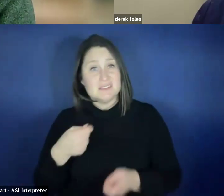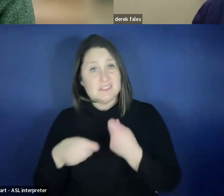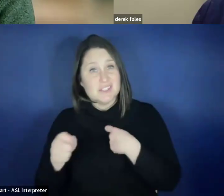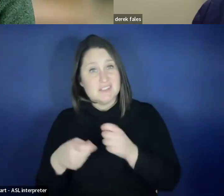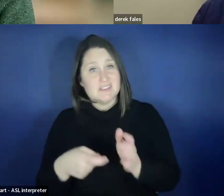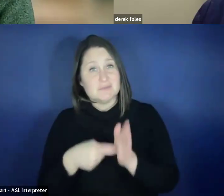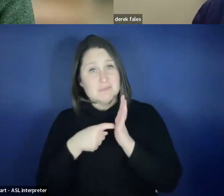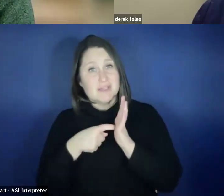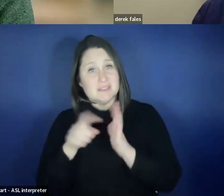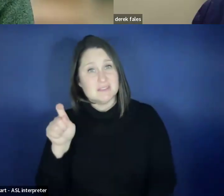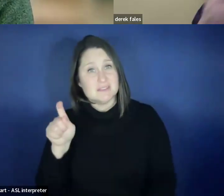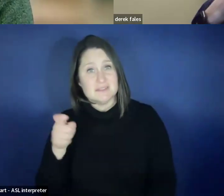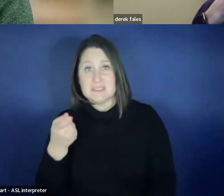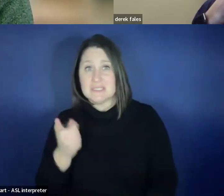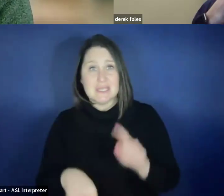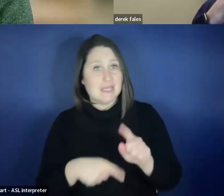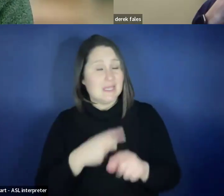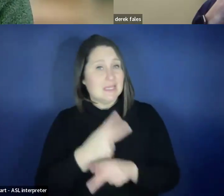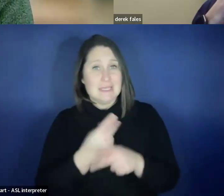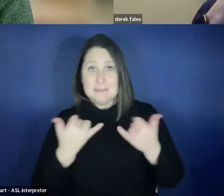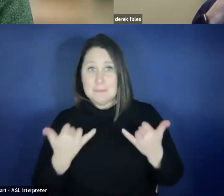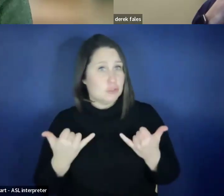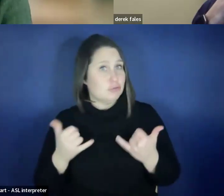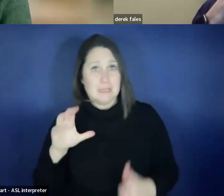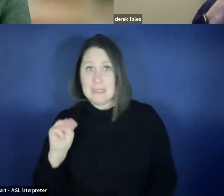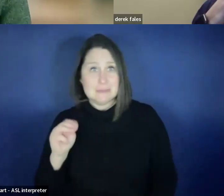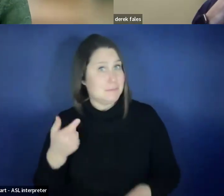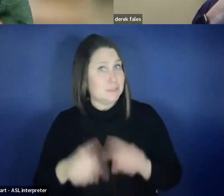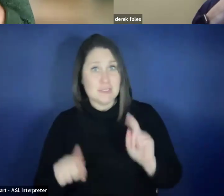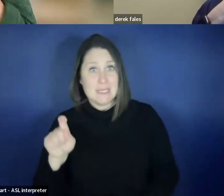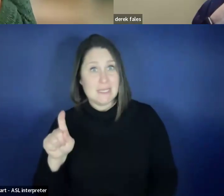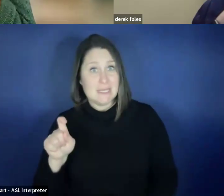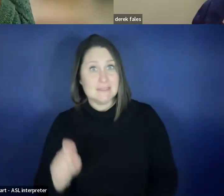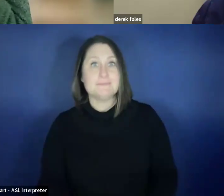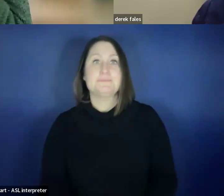managers? Would they not be able to keep their current case manager?